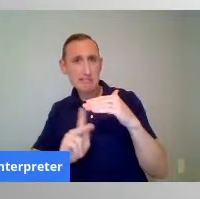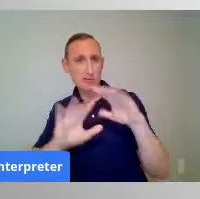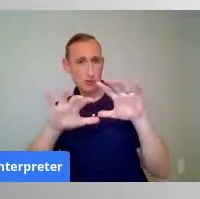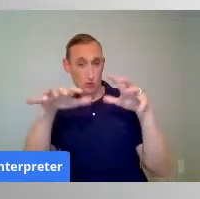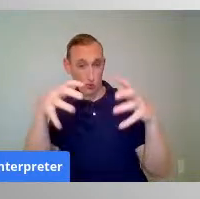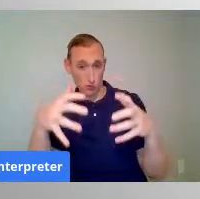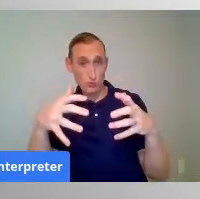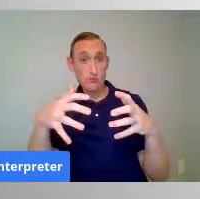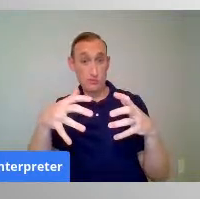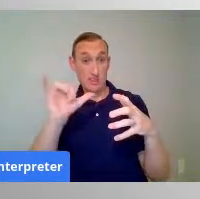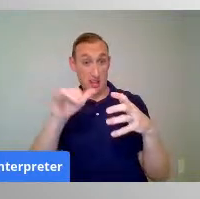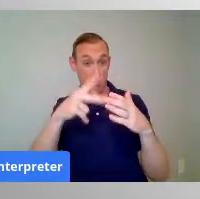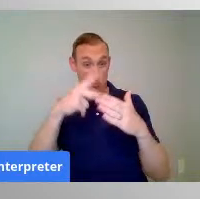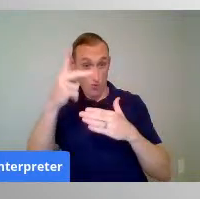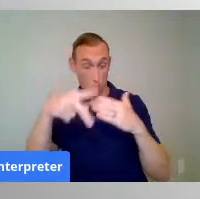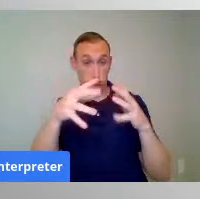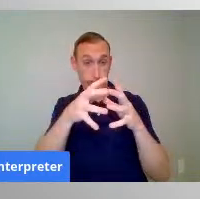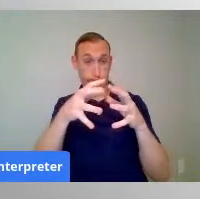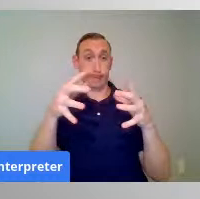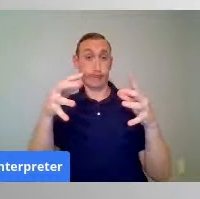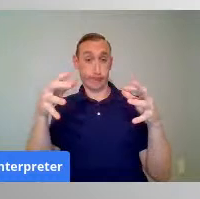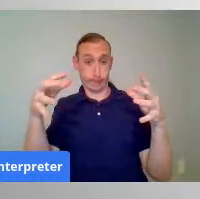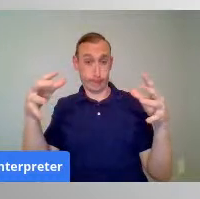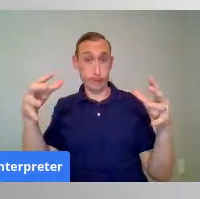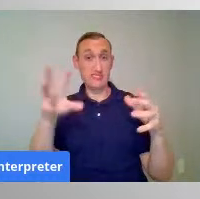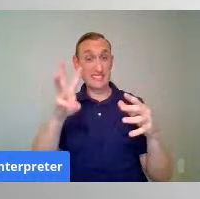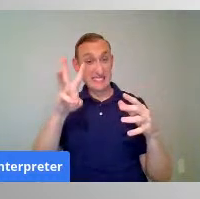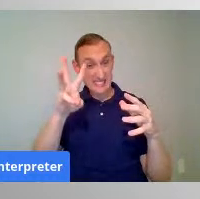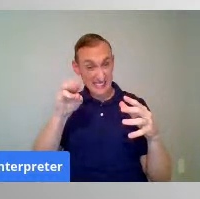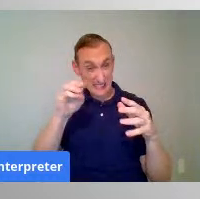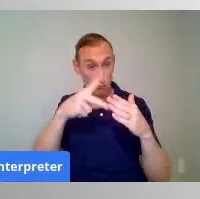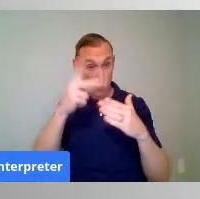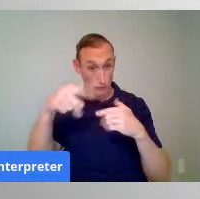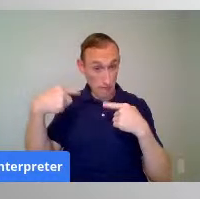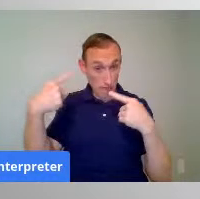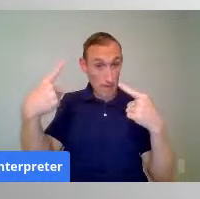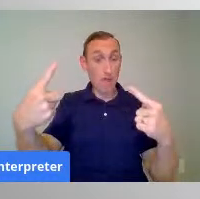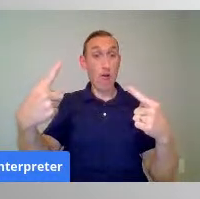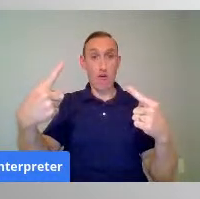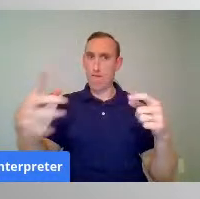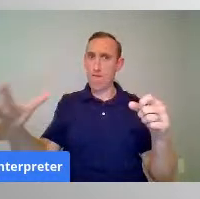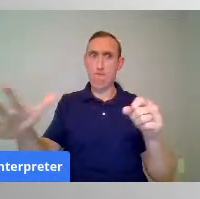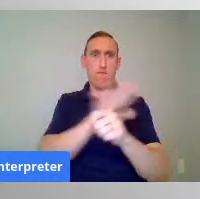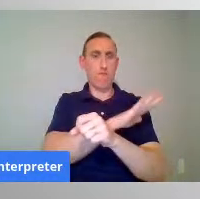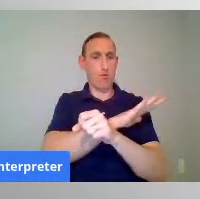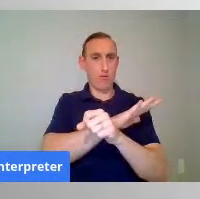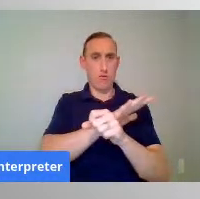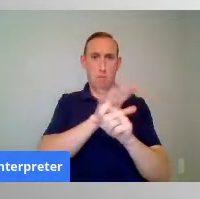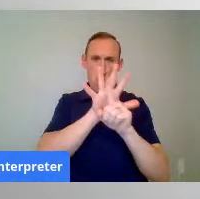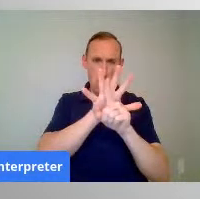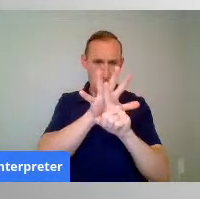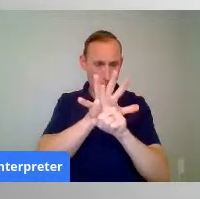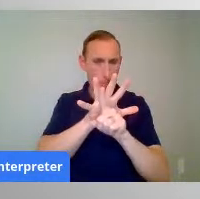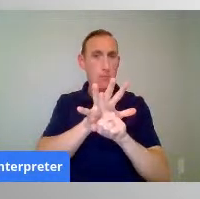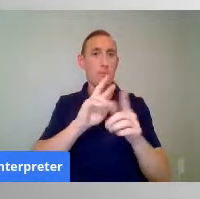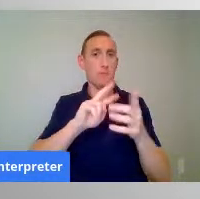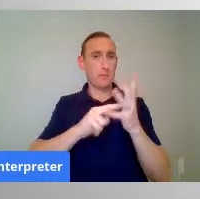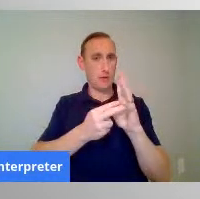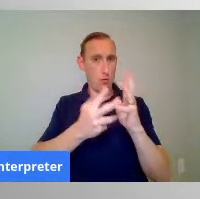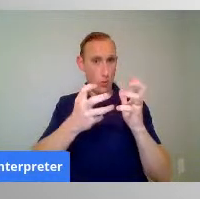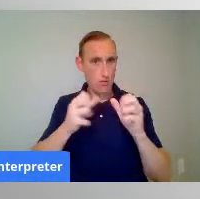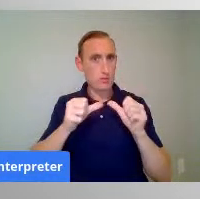60 programs, all are filling the capacity. So we know that that's an age group, a market that we want to continue to try to reach.